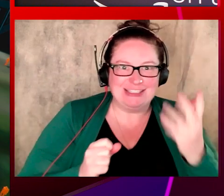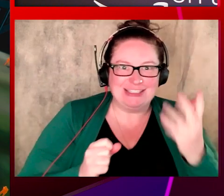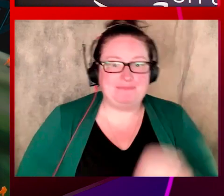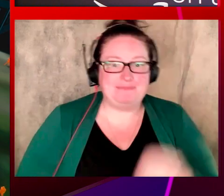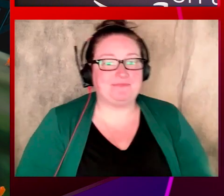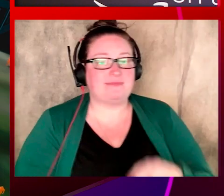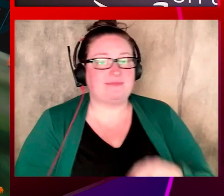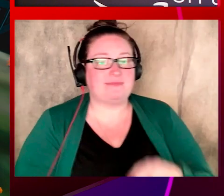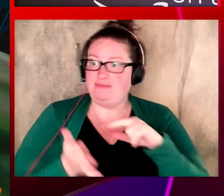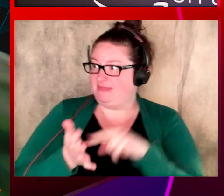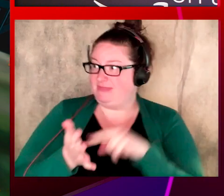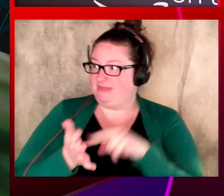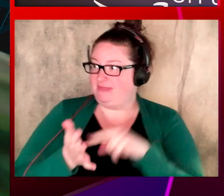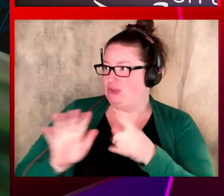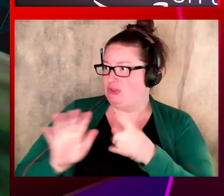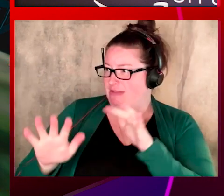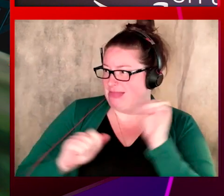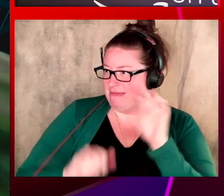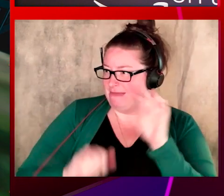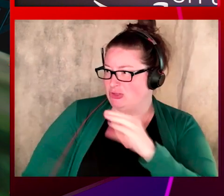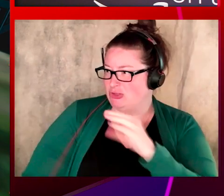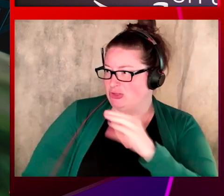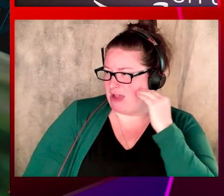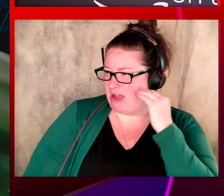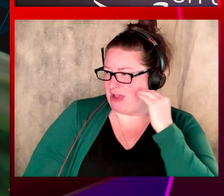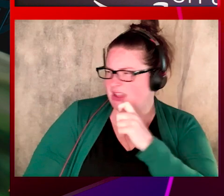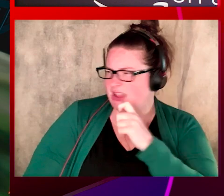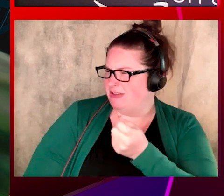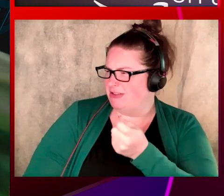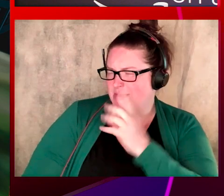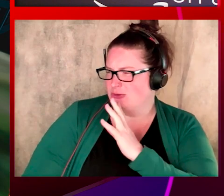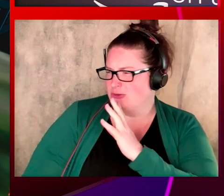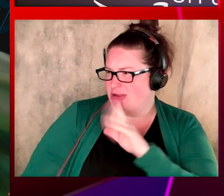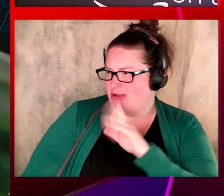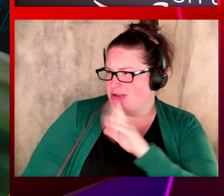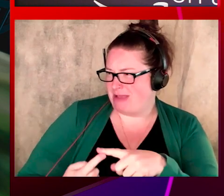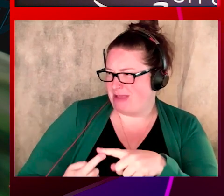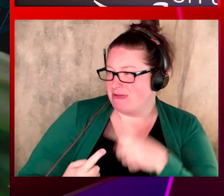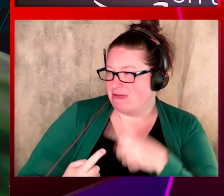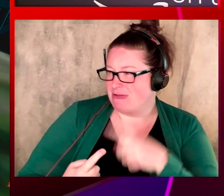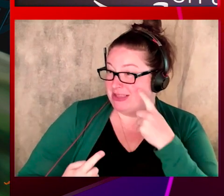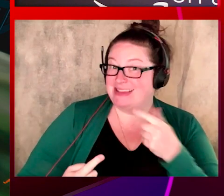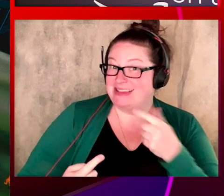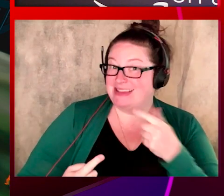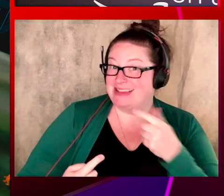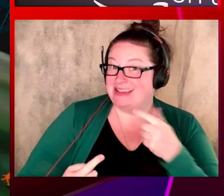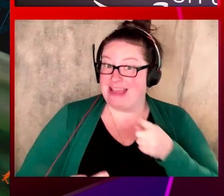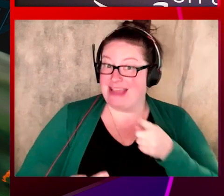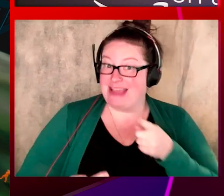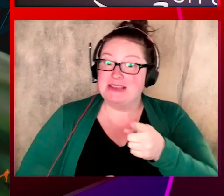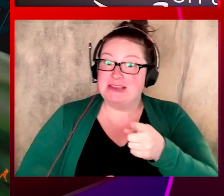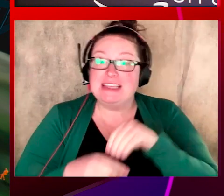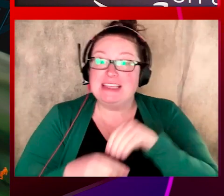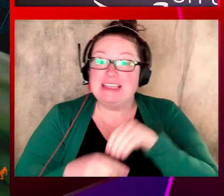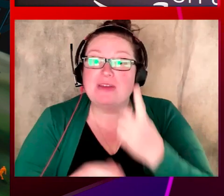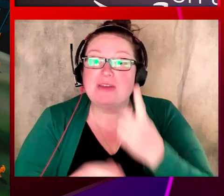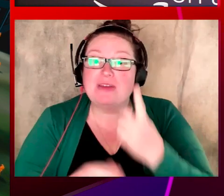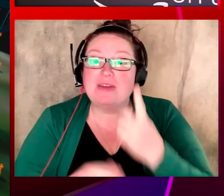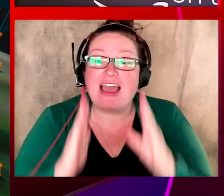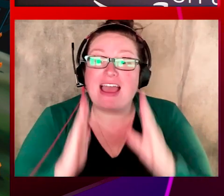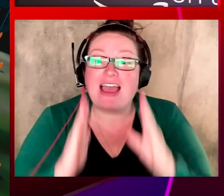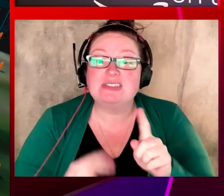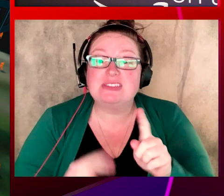your house, right? Yeah, I do. So, okay, I don't understand what you're talking about because I'm in this simulation. I'm in one of those houses. Sitting in the house. I'm just